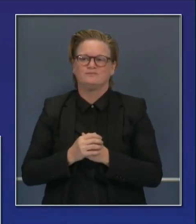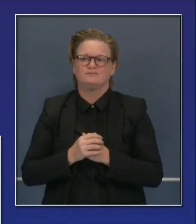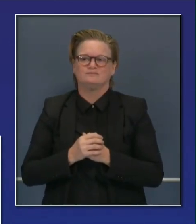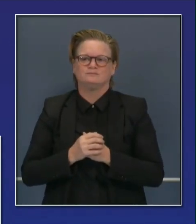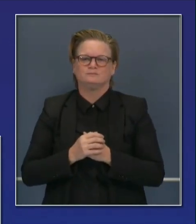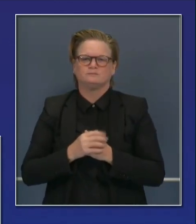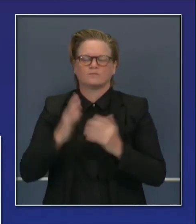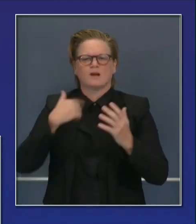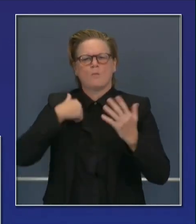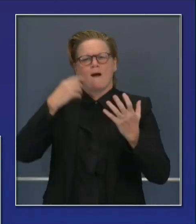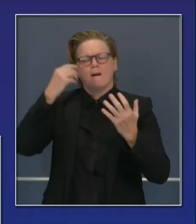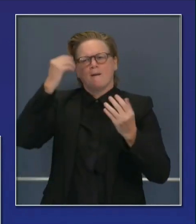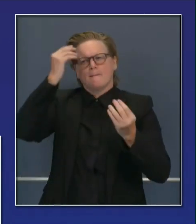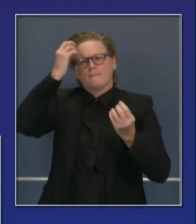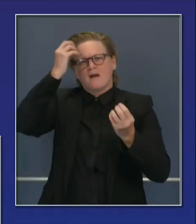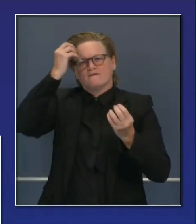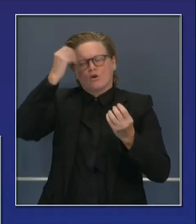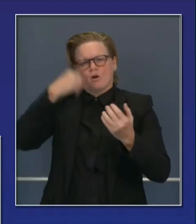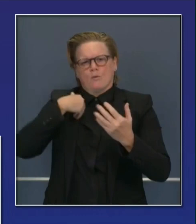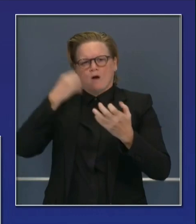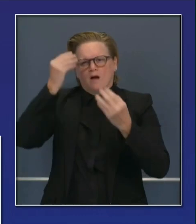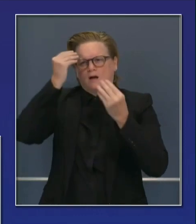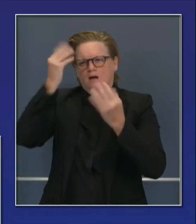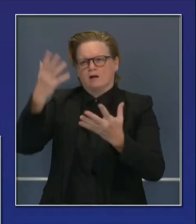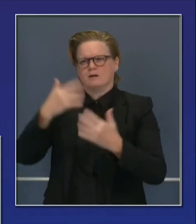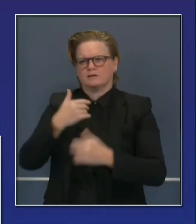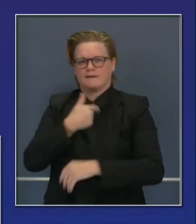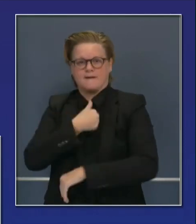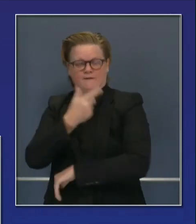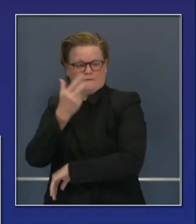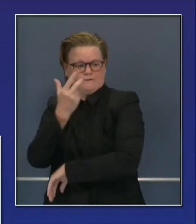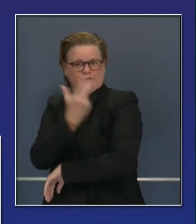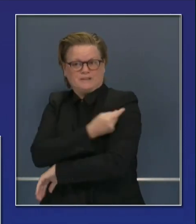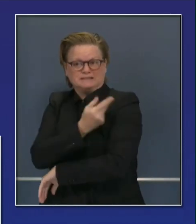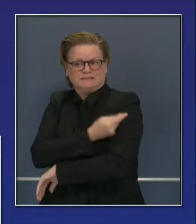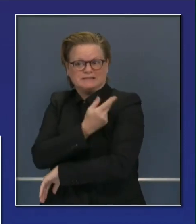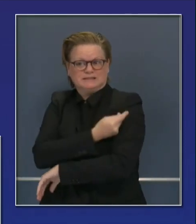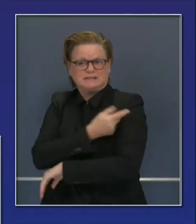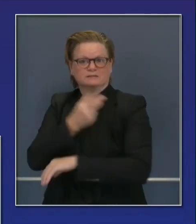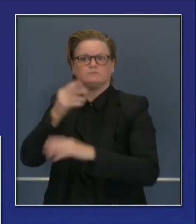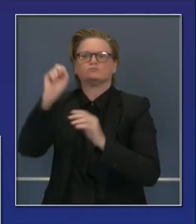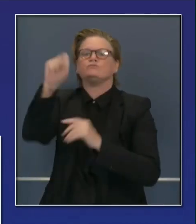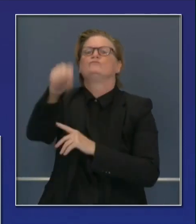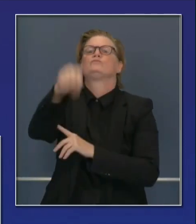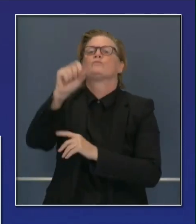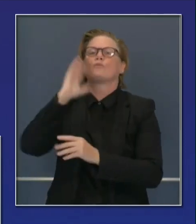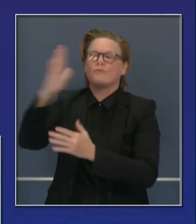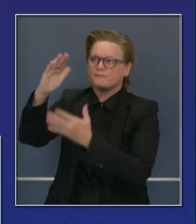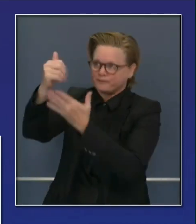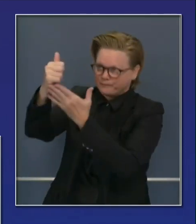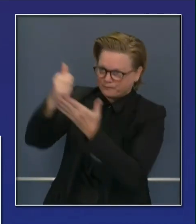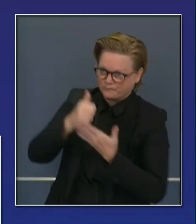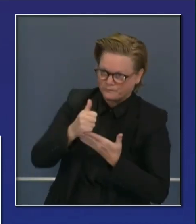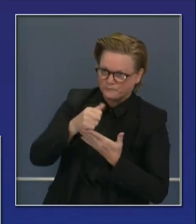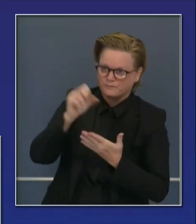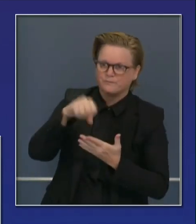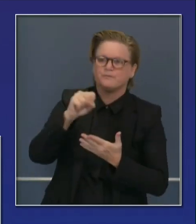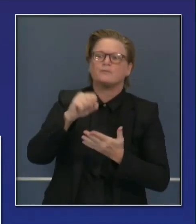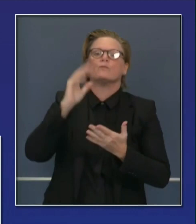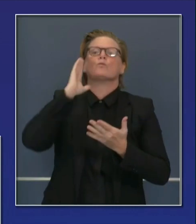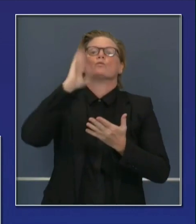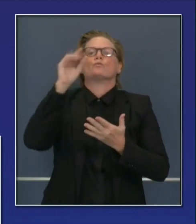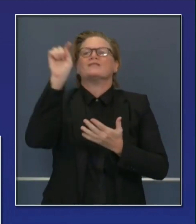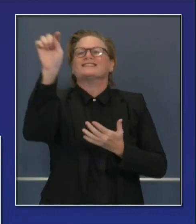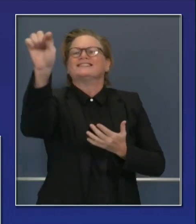on an update on the vaccinations. Help is on the way. There is light at the end of this tunnel. We are not